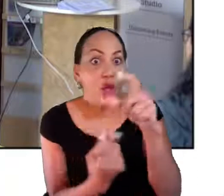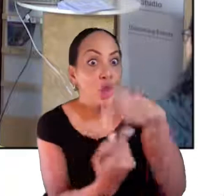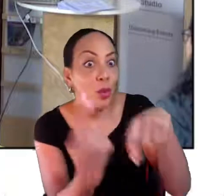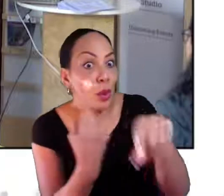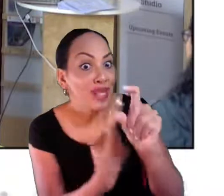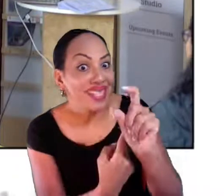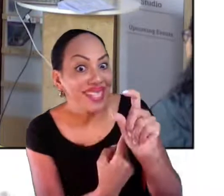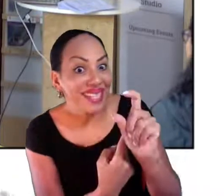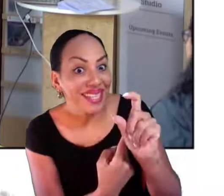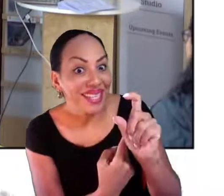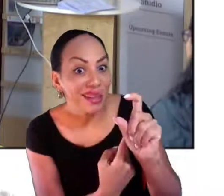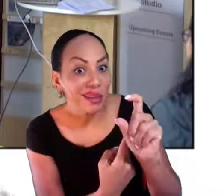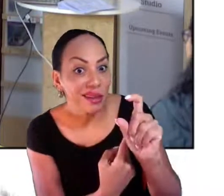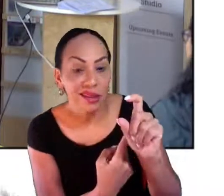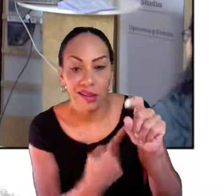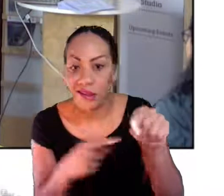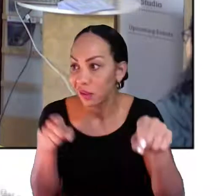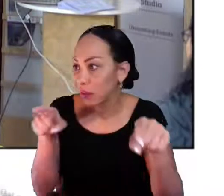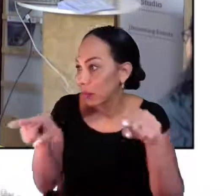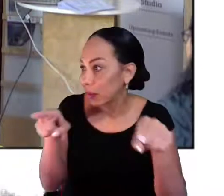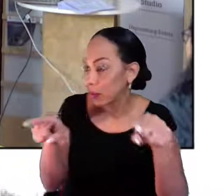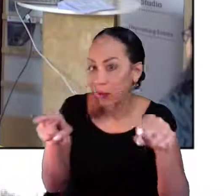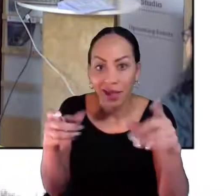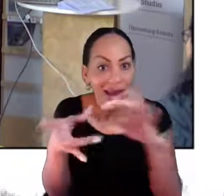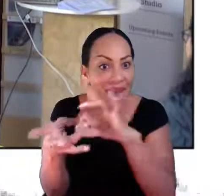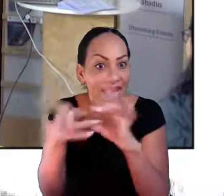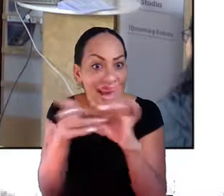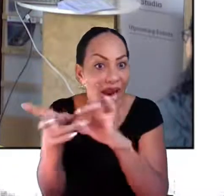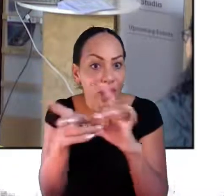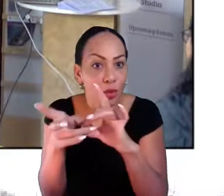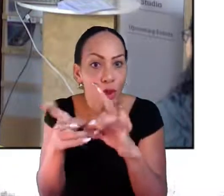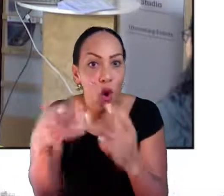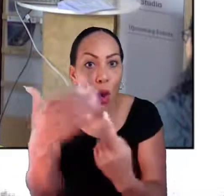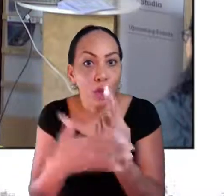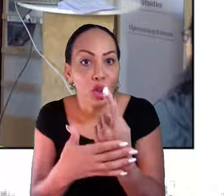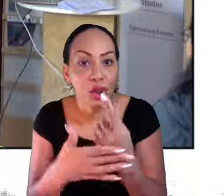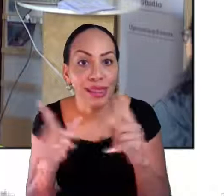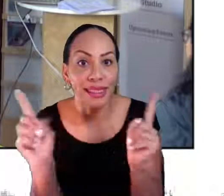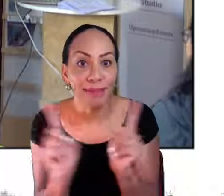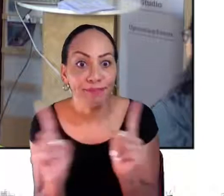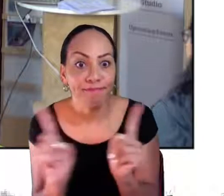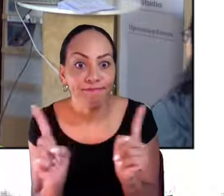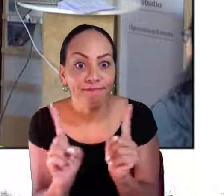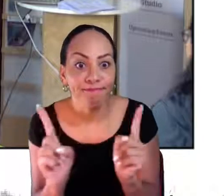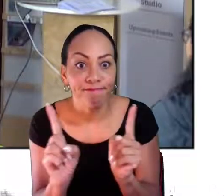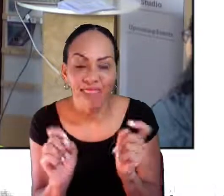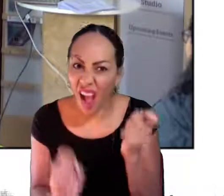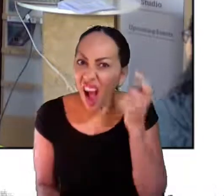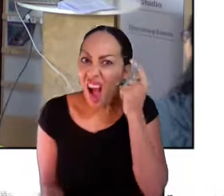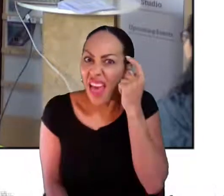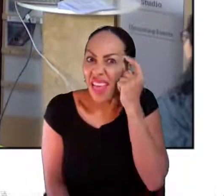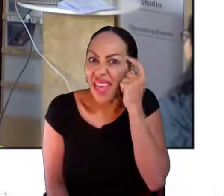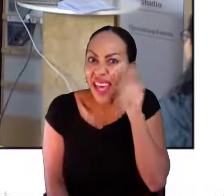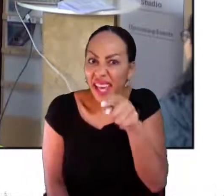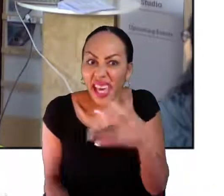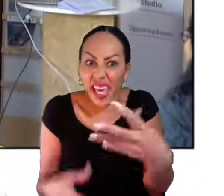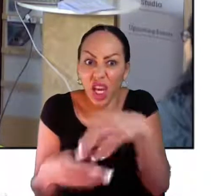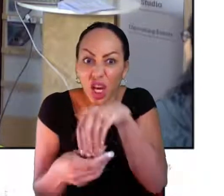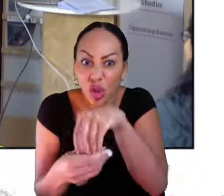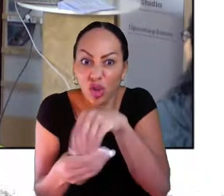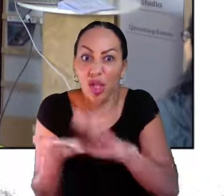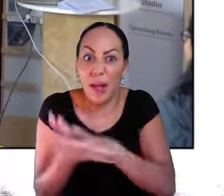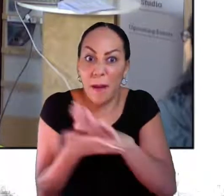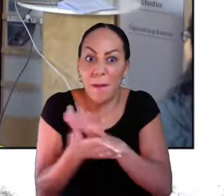understand what an engagement opportunity that works on both sides of that was. And I think that might be what I think inclusion is. So,